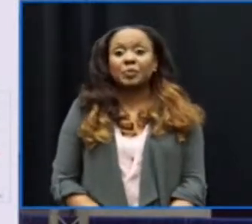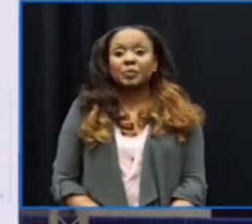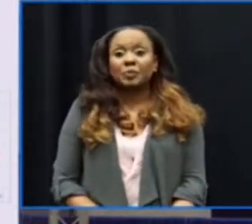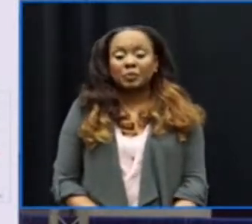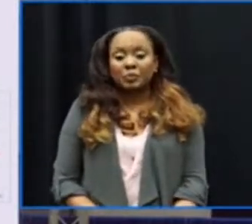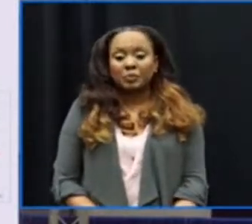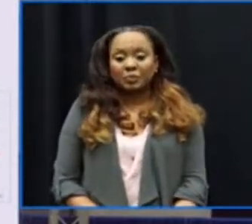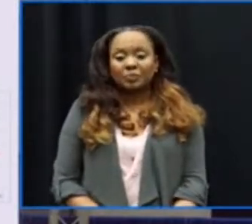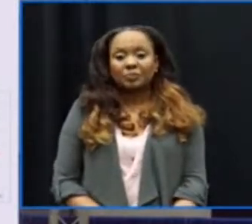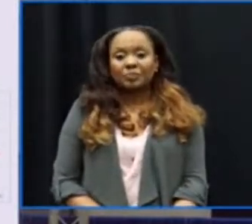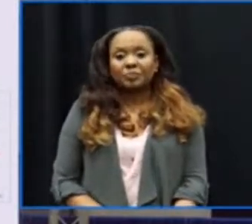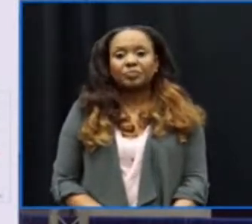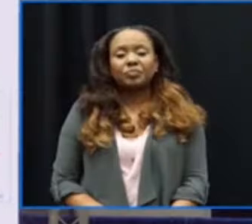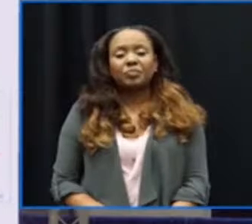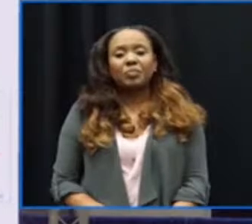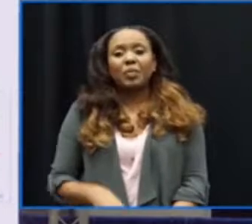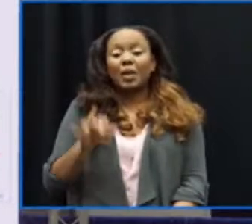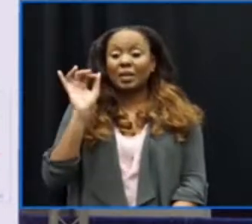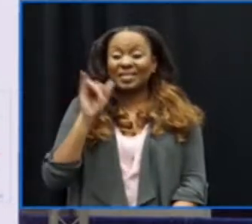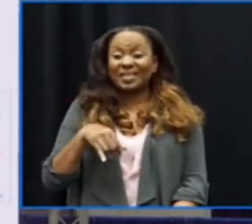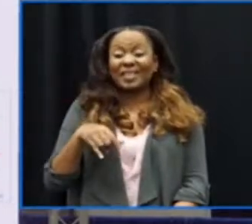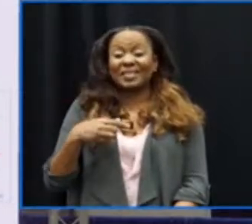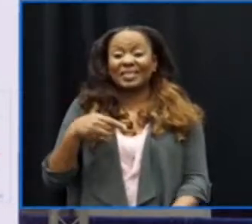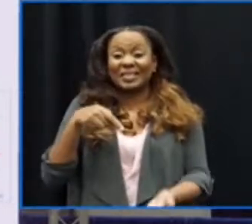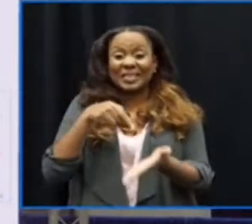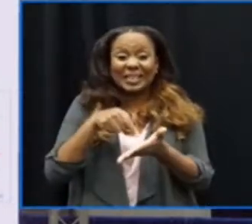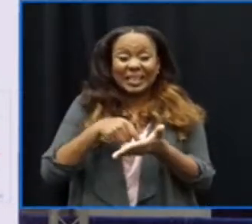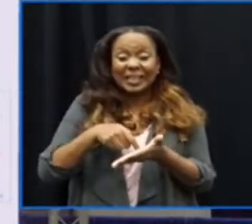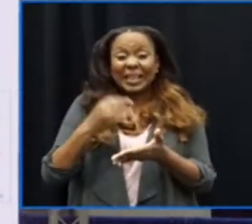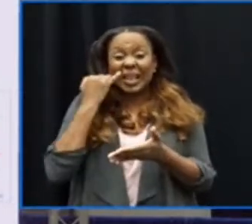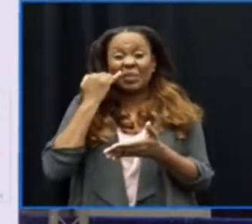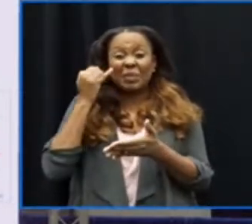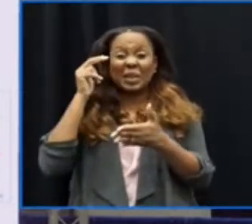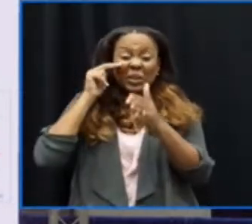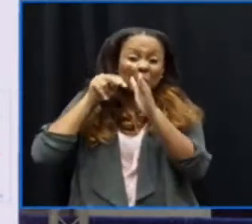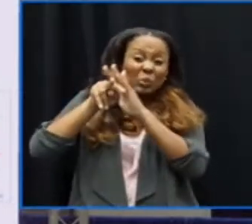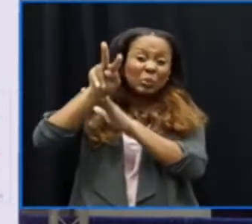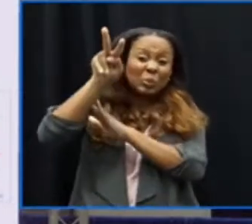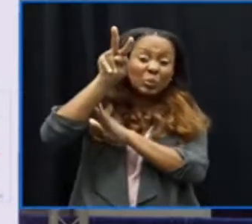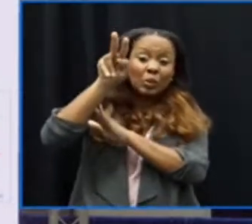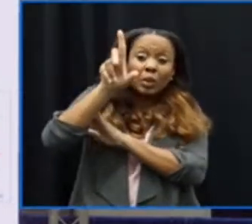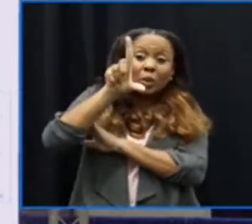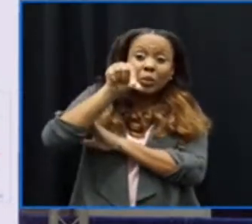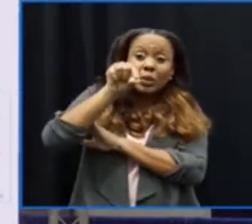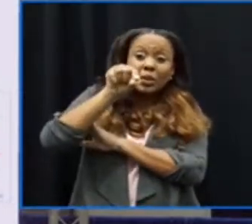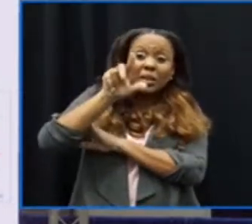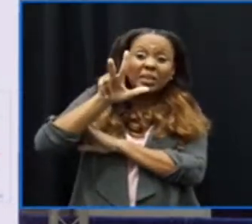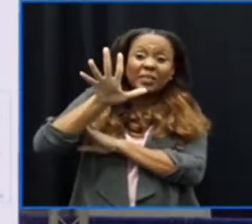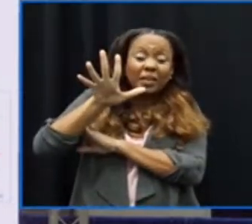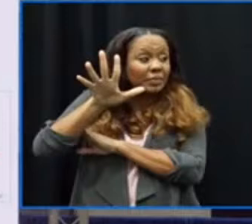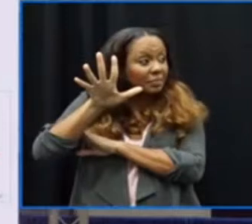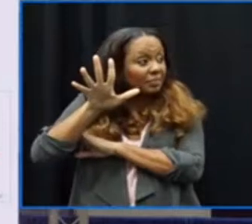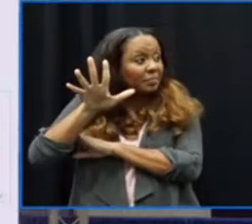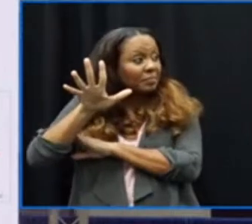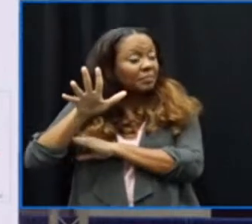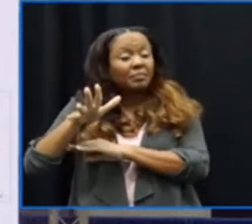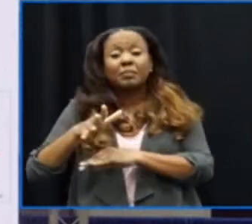to be filled from somewhere. We look further down the road to 2035, when around the time that the fund will be really